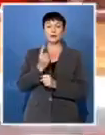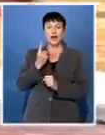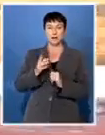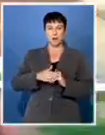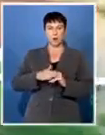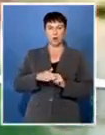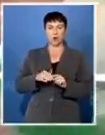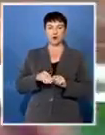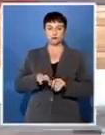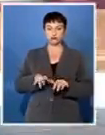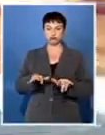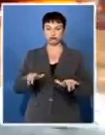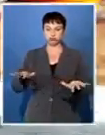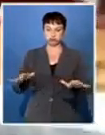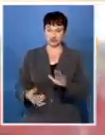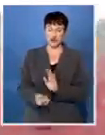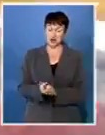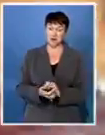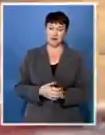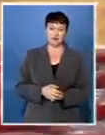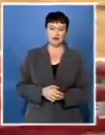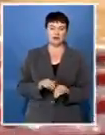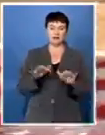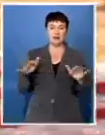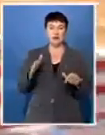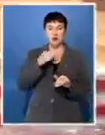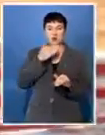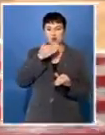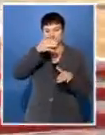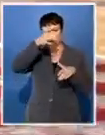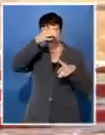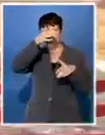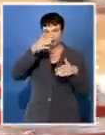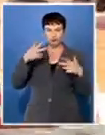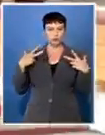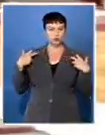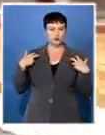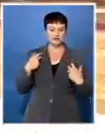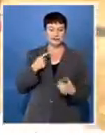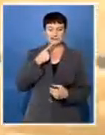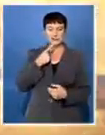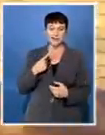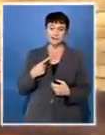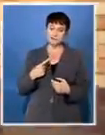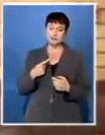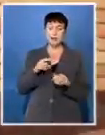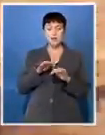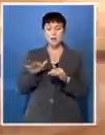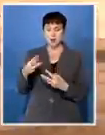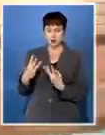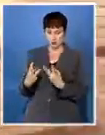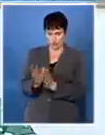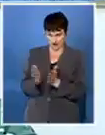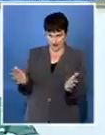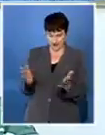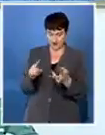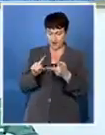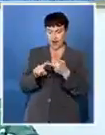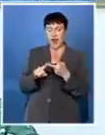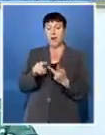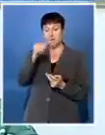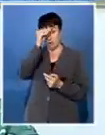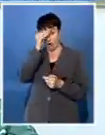Gauteng. Security experts say unemployment and ineffective policing are contributing factors.